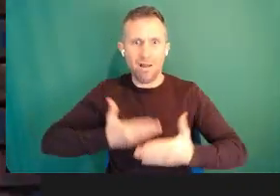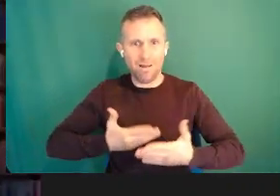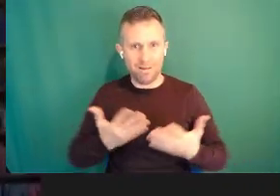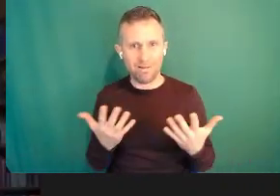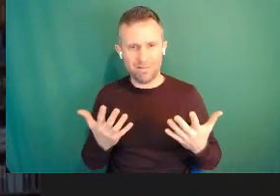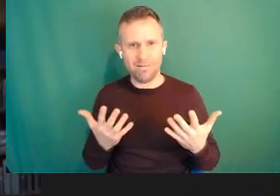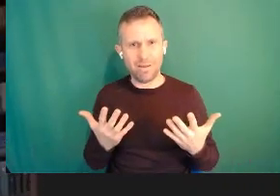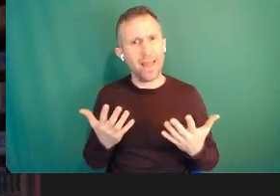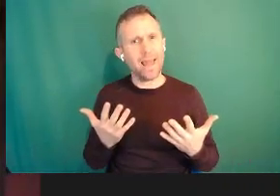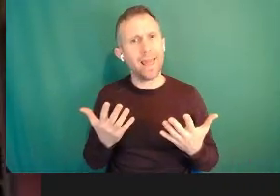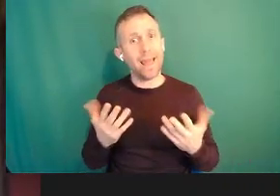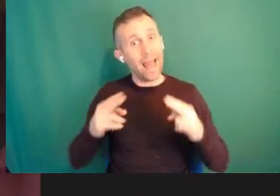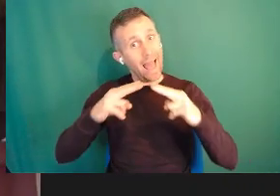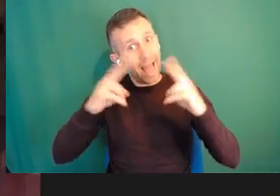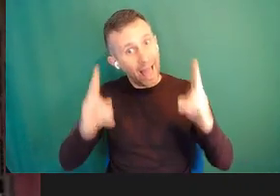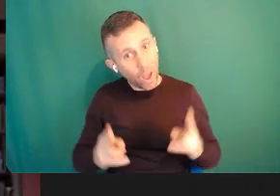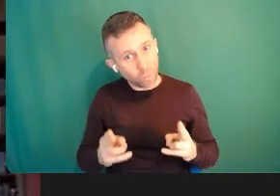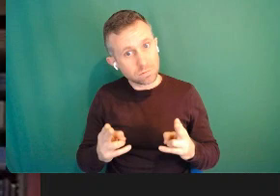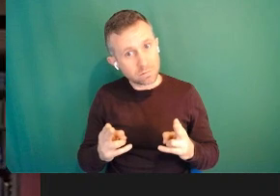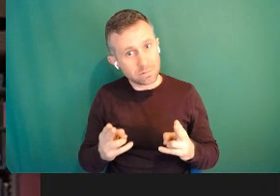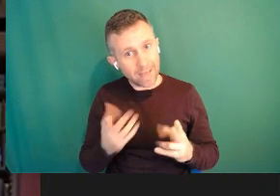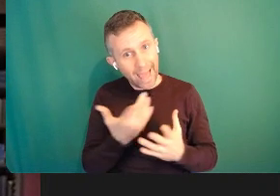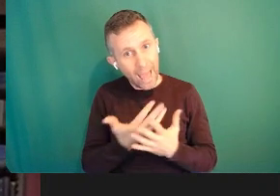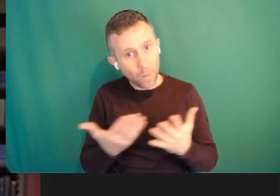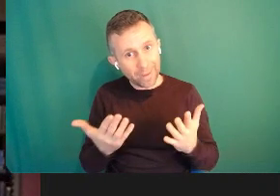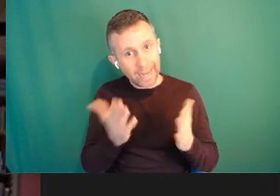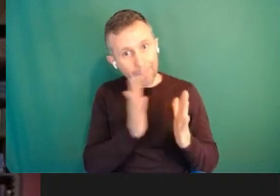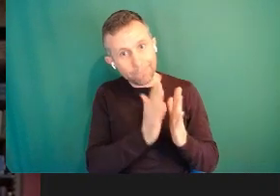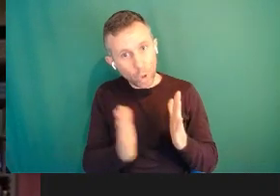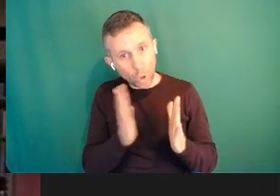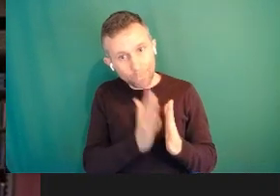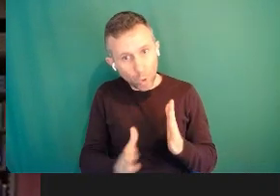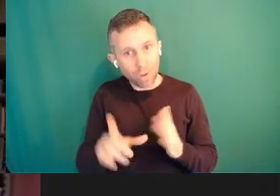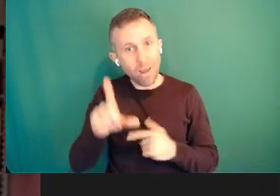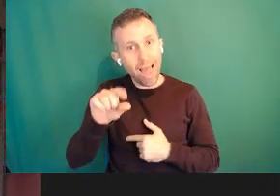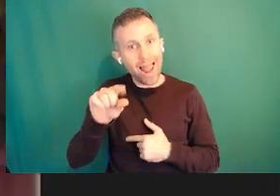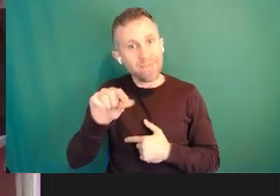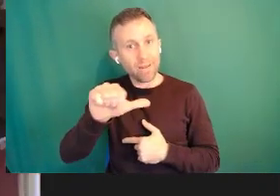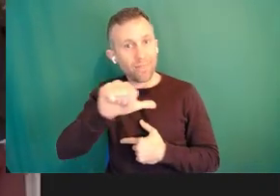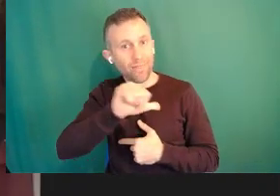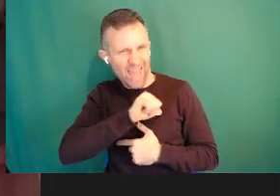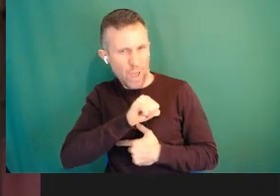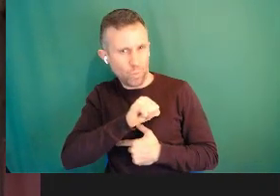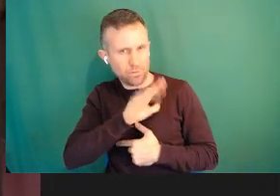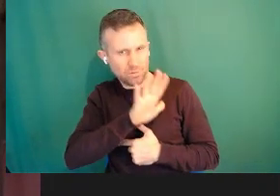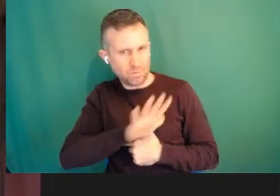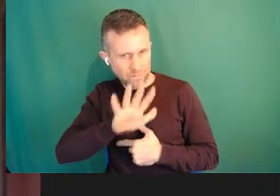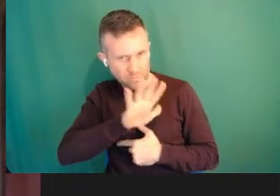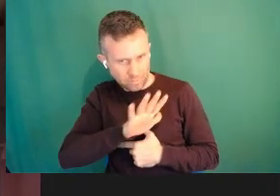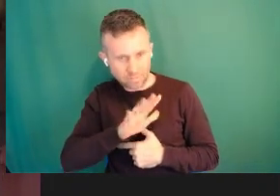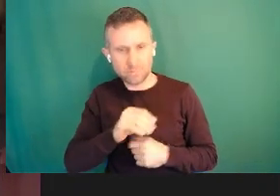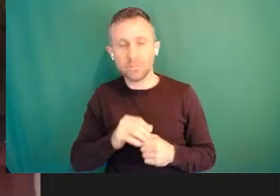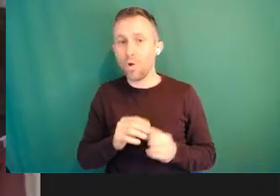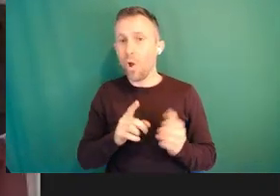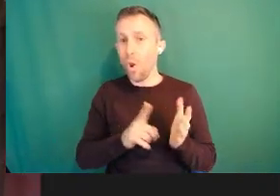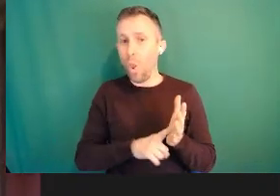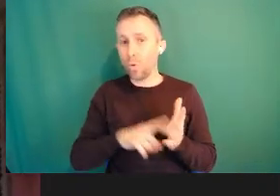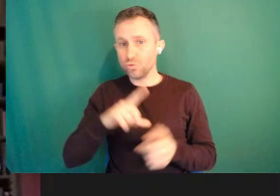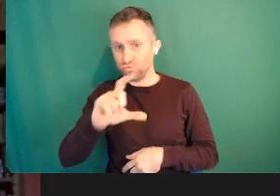house. There's books in nearly every room. So Lord Crewe, I mentioned earlier, and also his father, Lord Houghton, were avid book